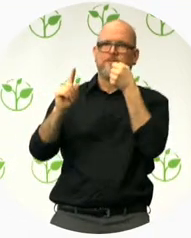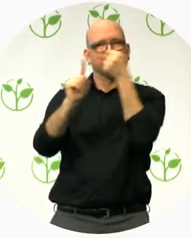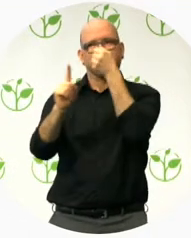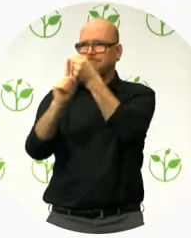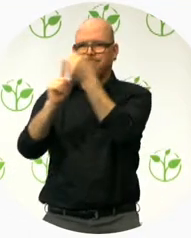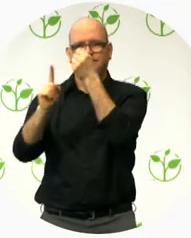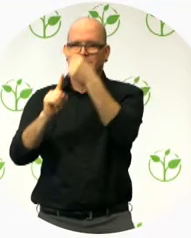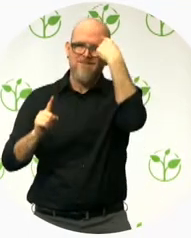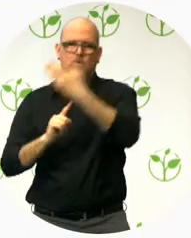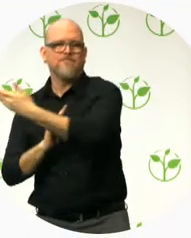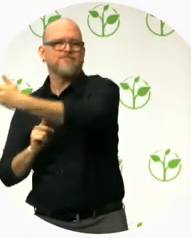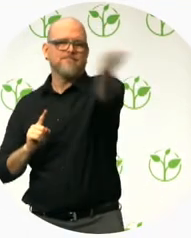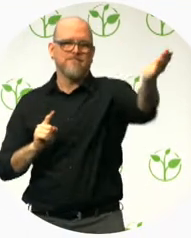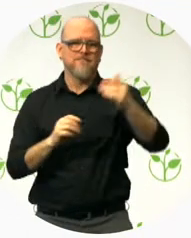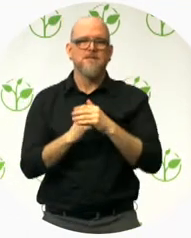with